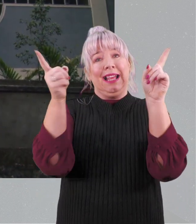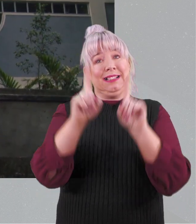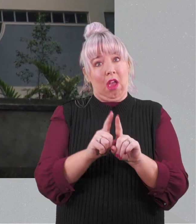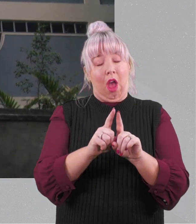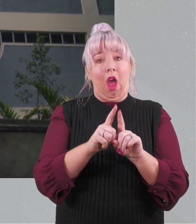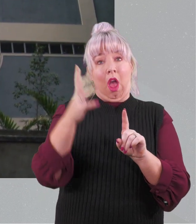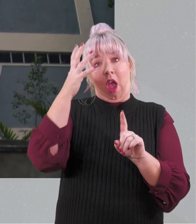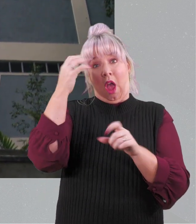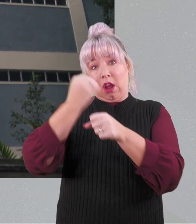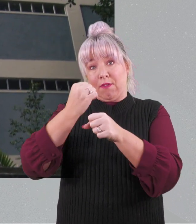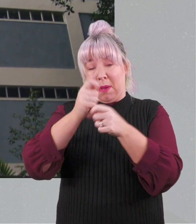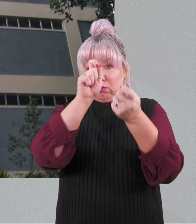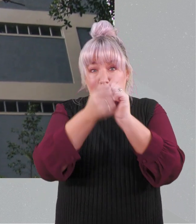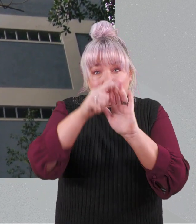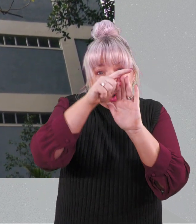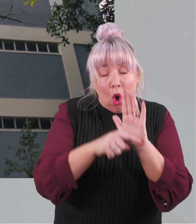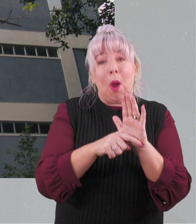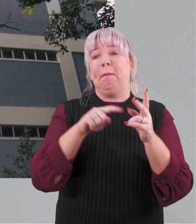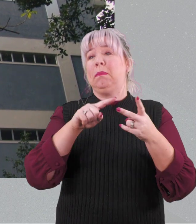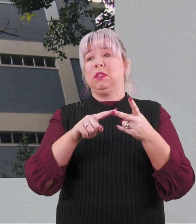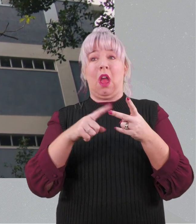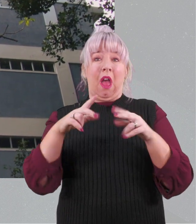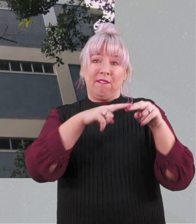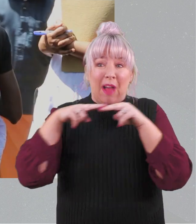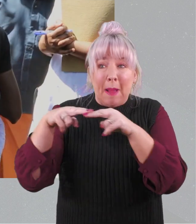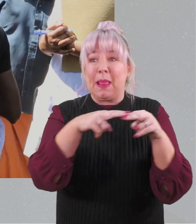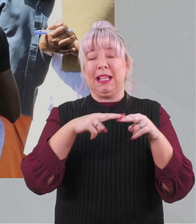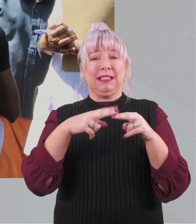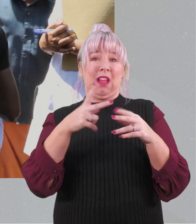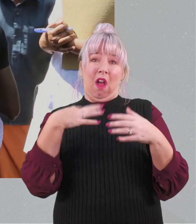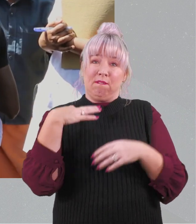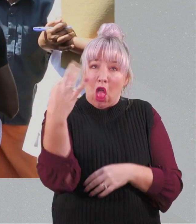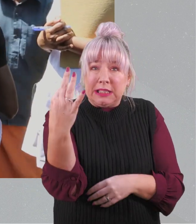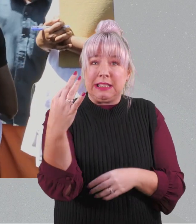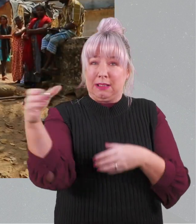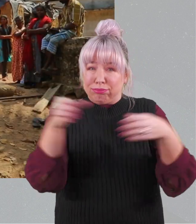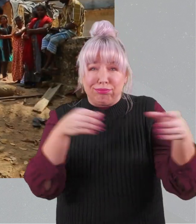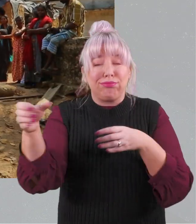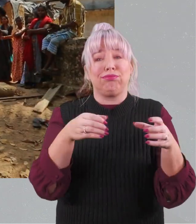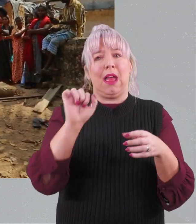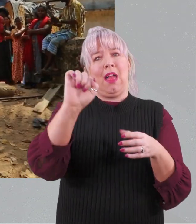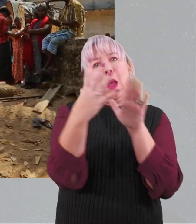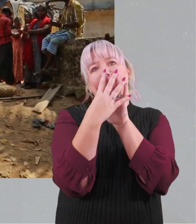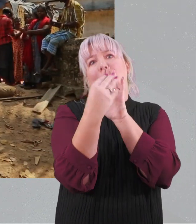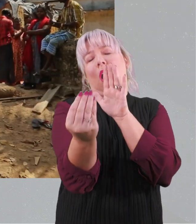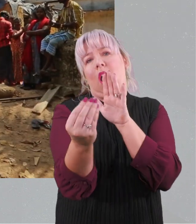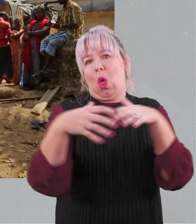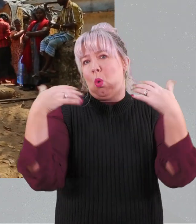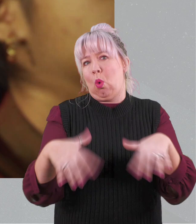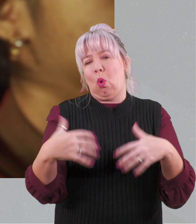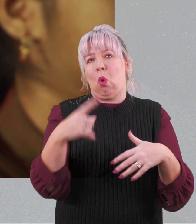In Kerala, India, state reforms alongside engagement with families and thousands of volunteers